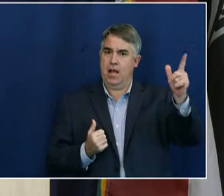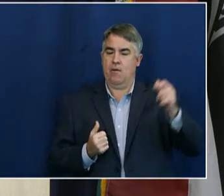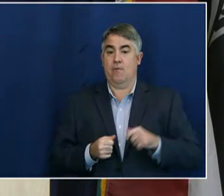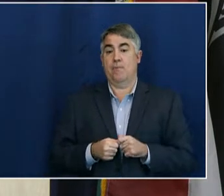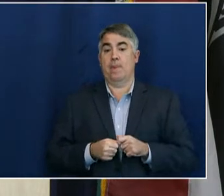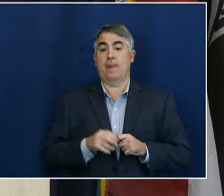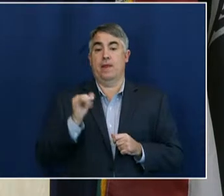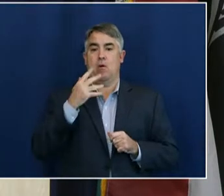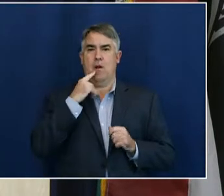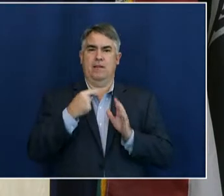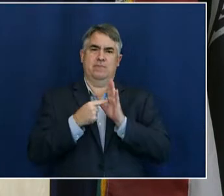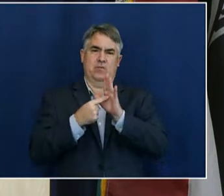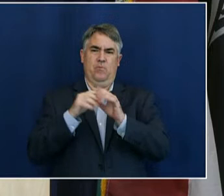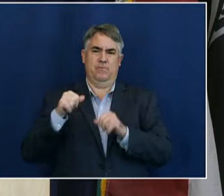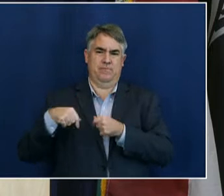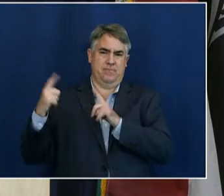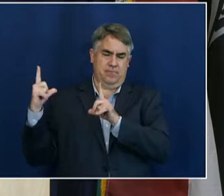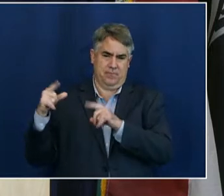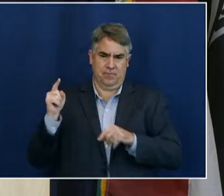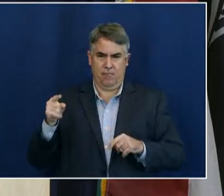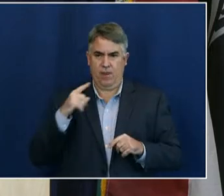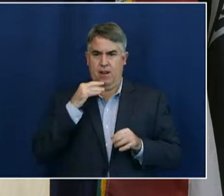dashboard that we have administered